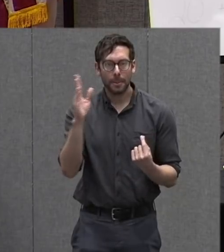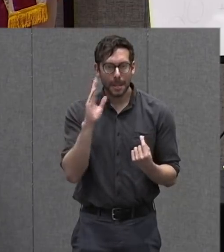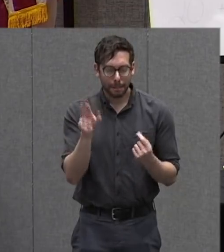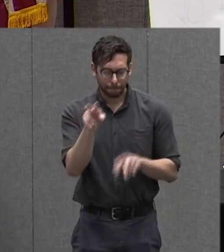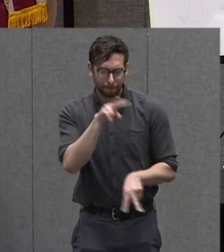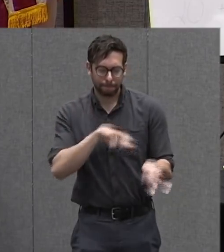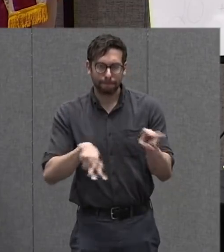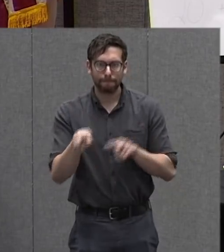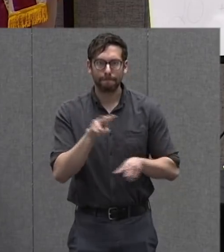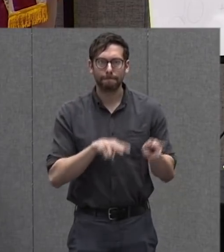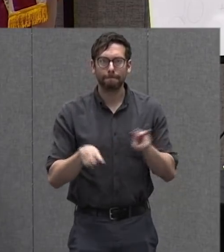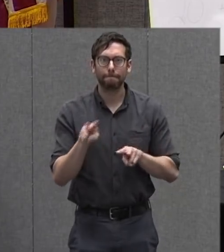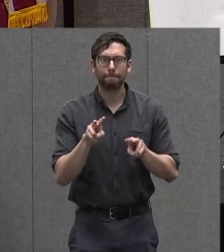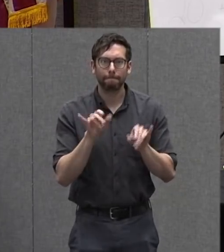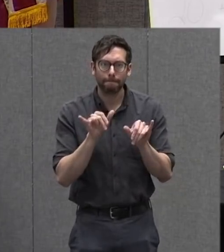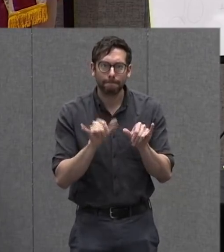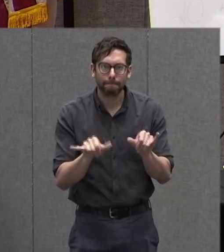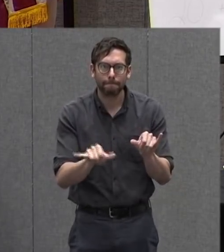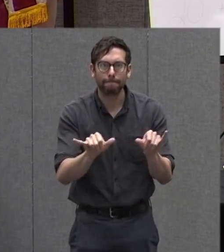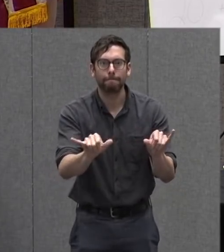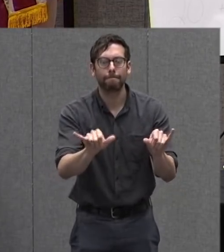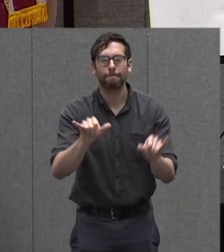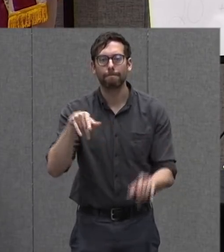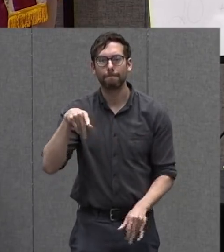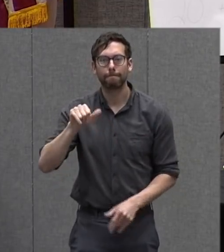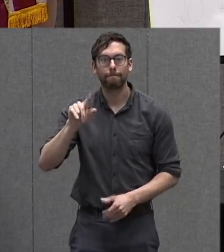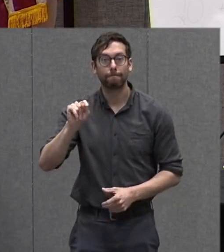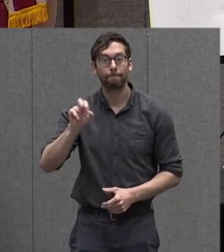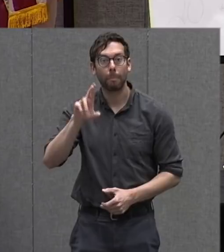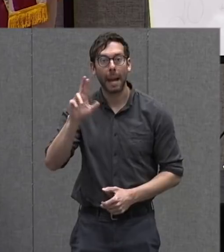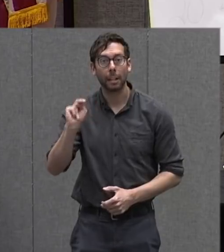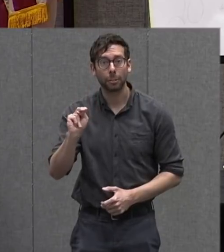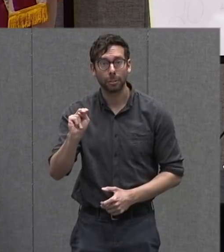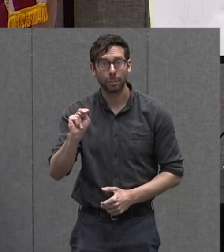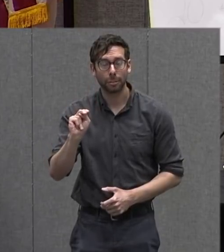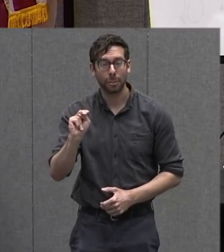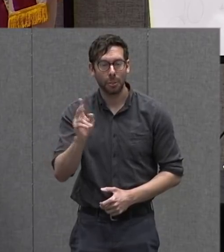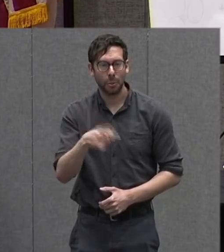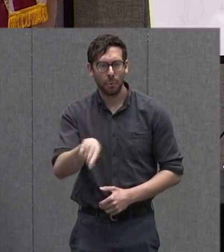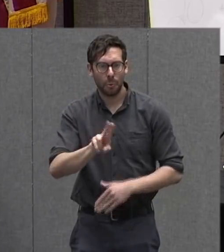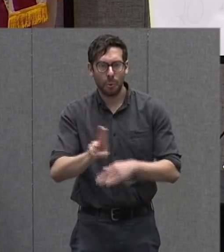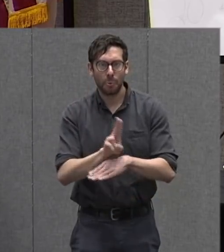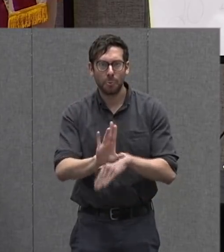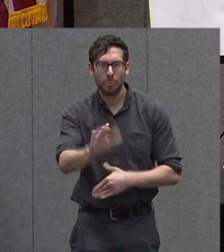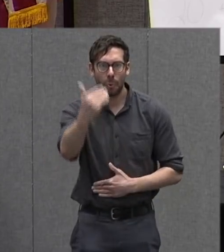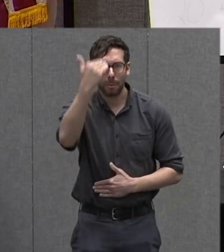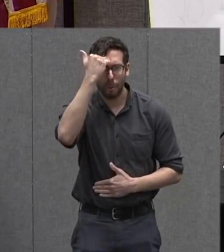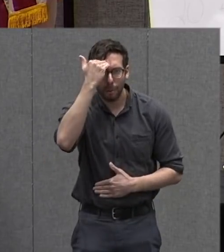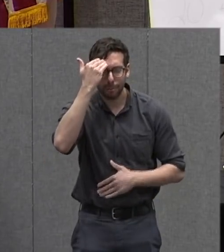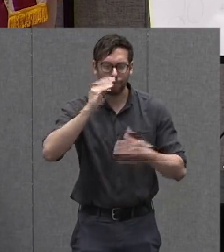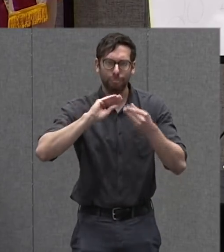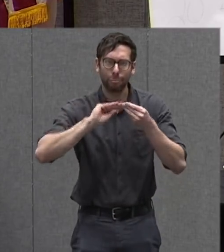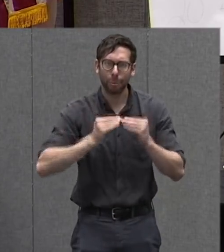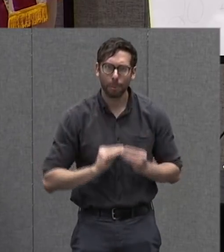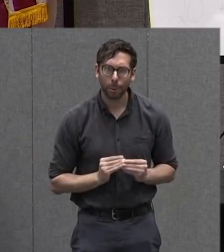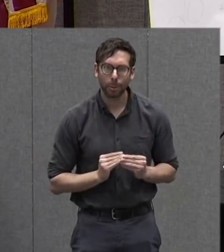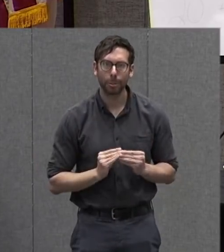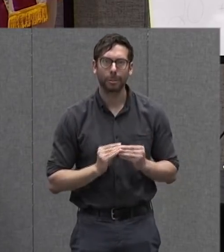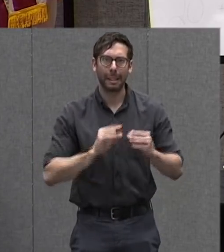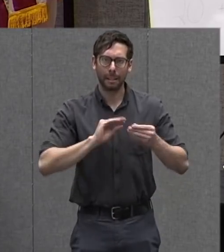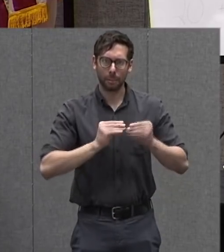thinking about using what you know about numbers and groups of numbers to figure out how many in all,